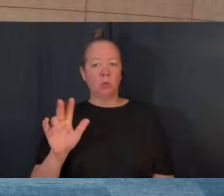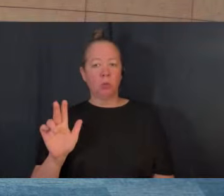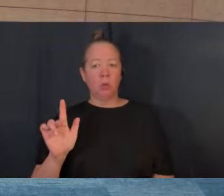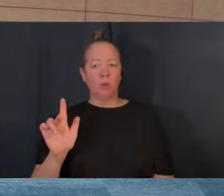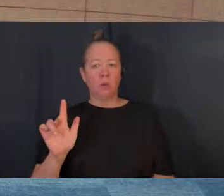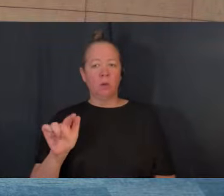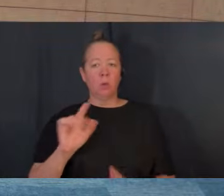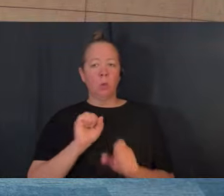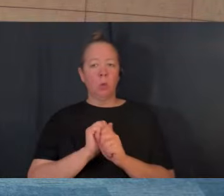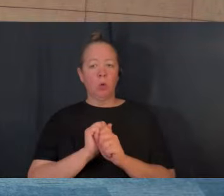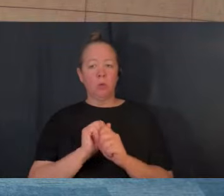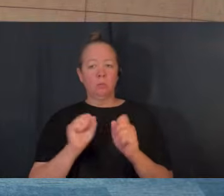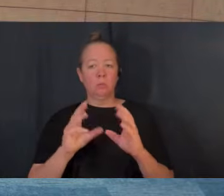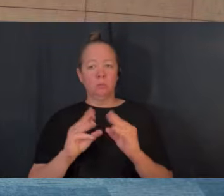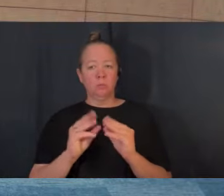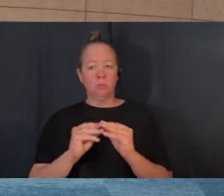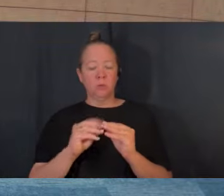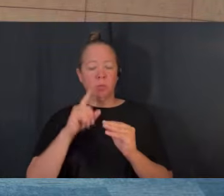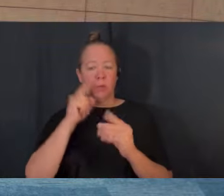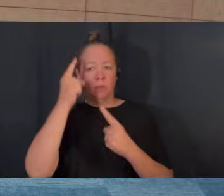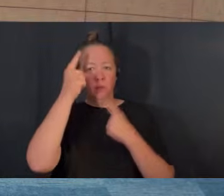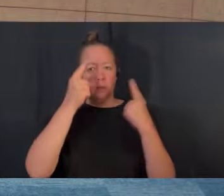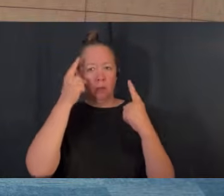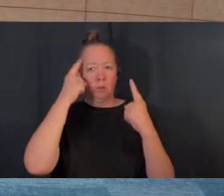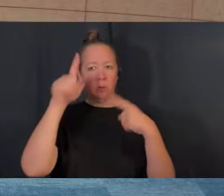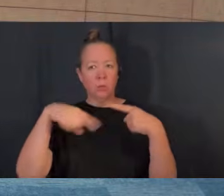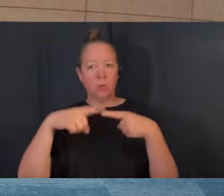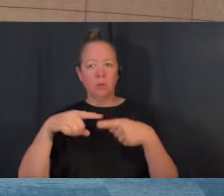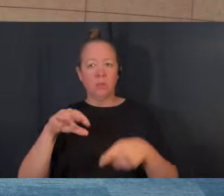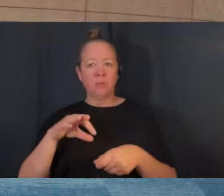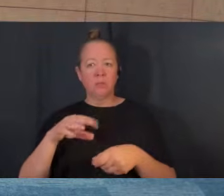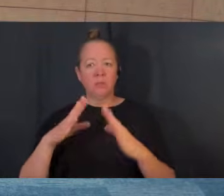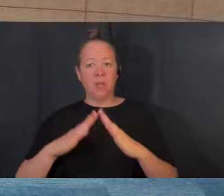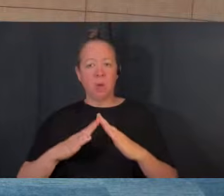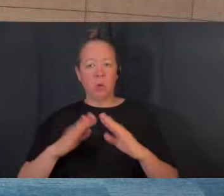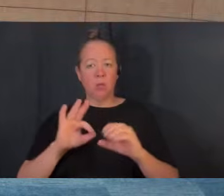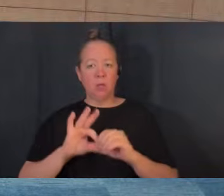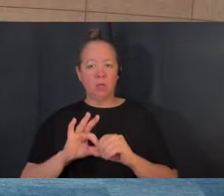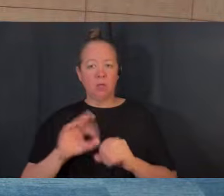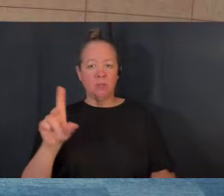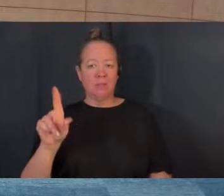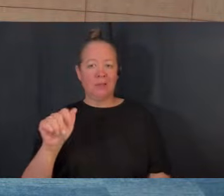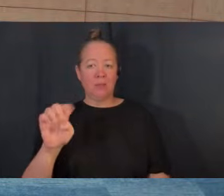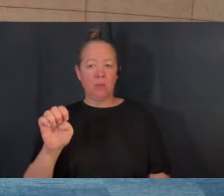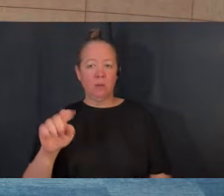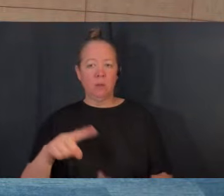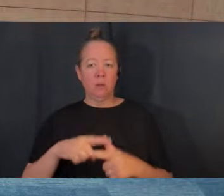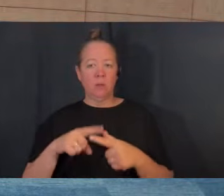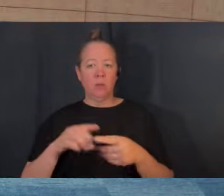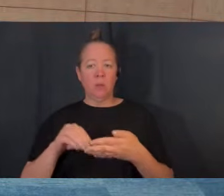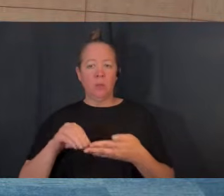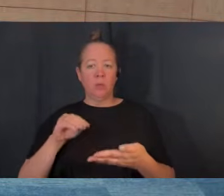the town election date. And then I wrote down Mr. Eddie Pound's Chop Up